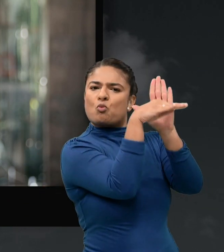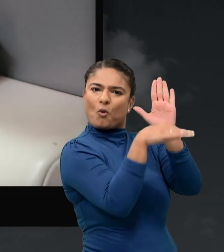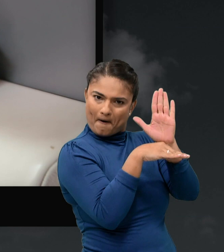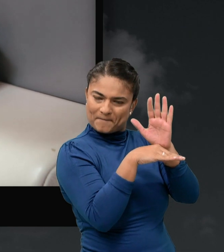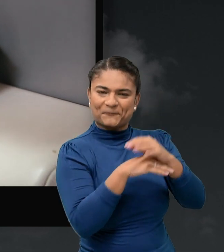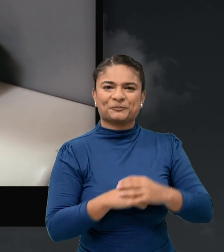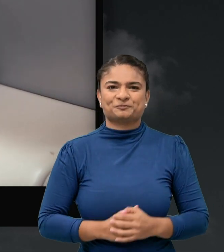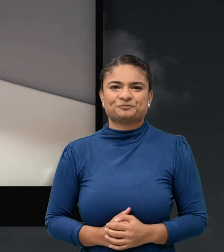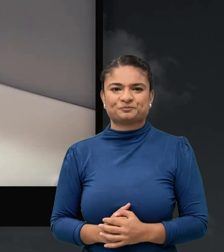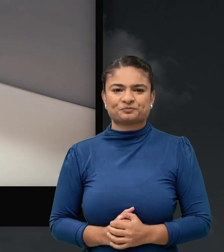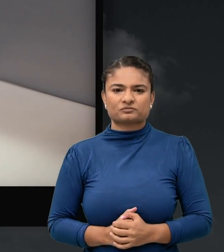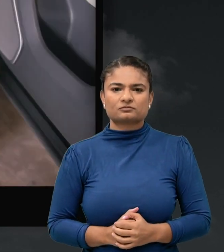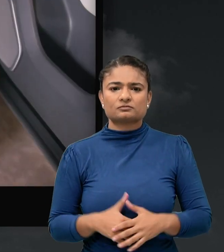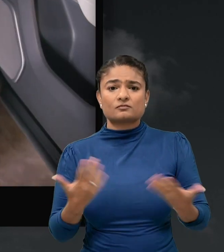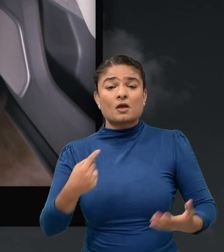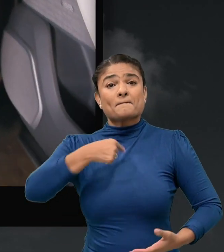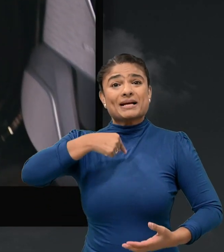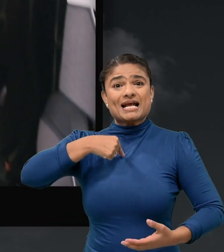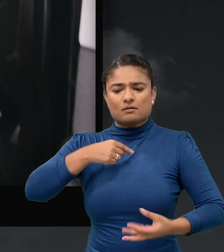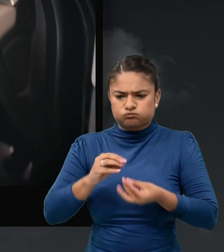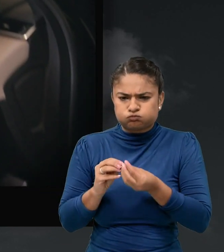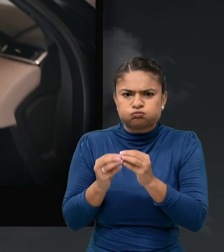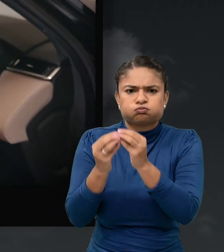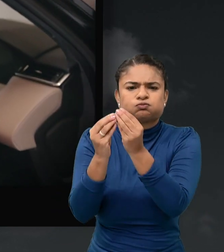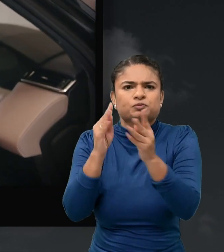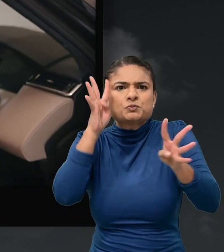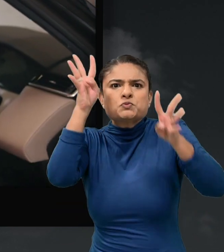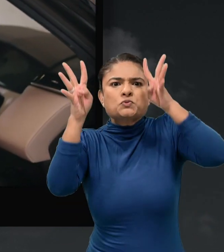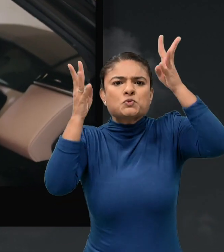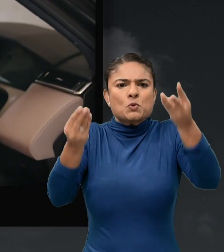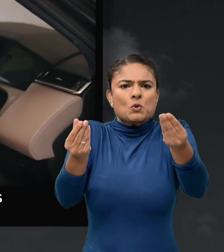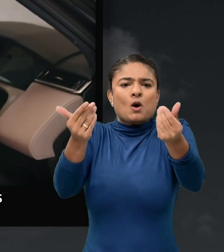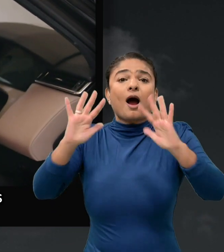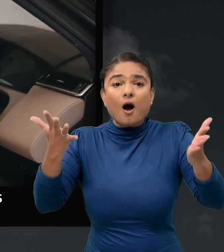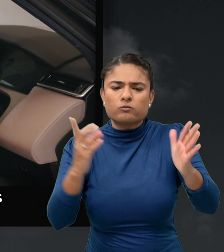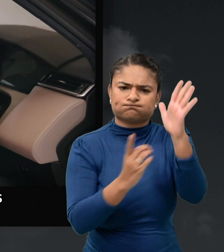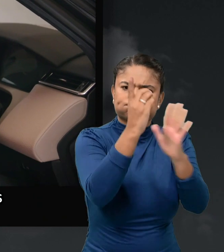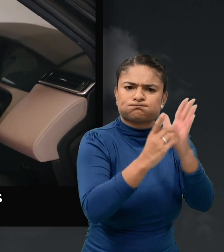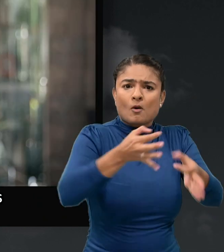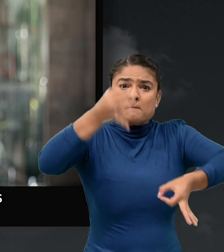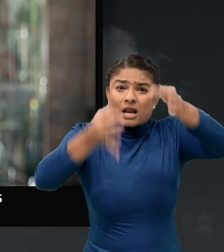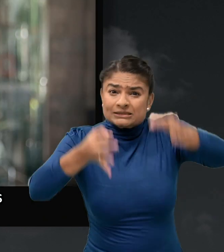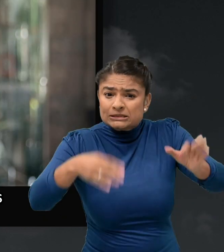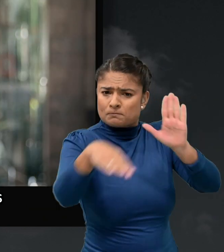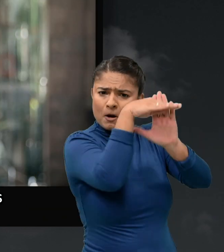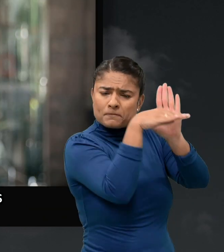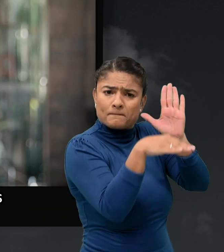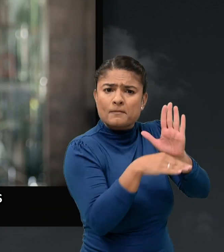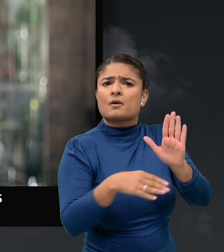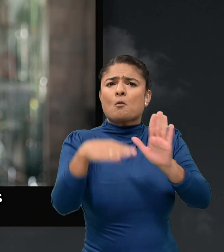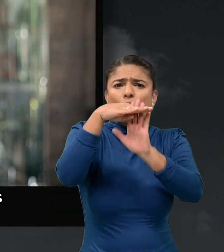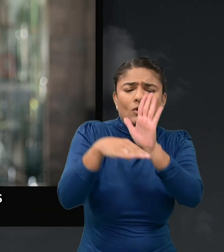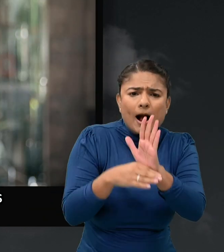agenda. So for me, that's where Wealth Created started, developing